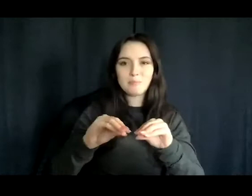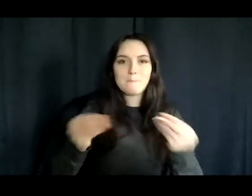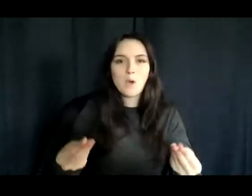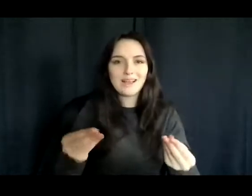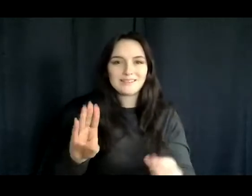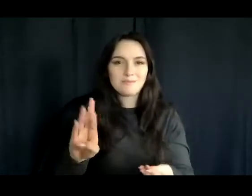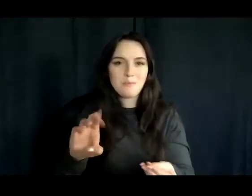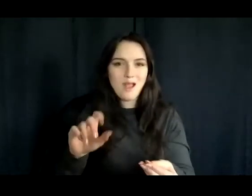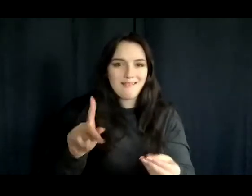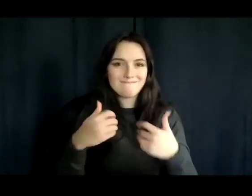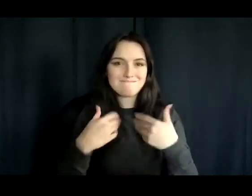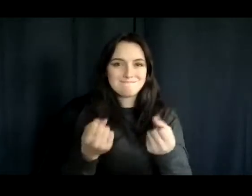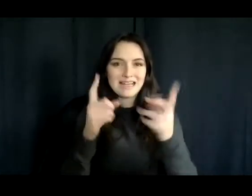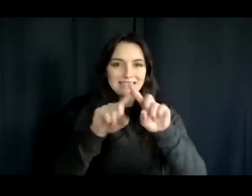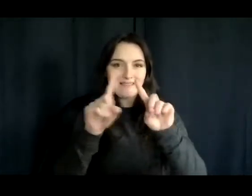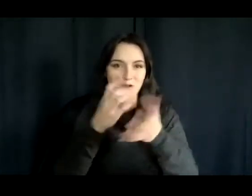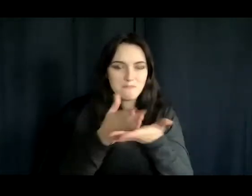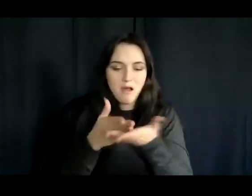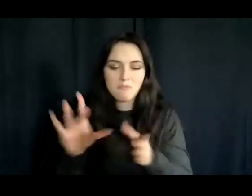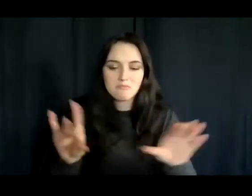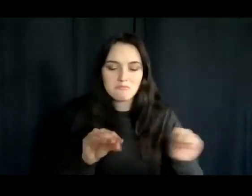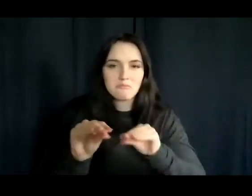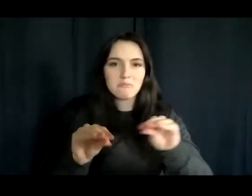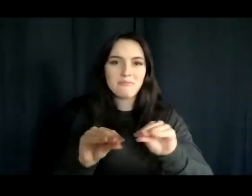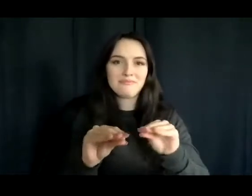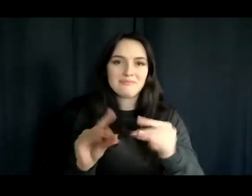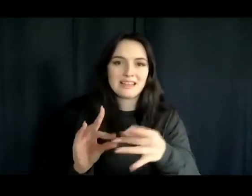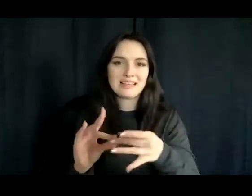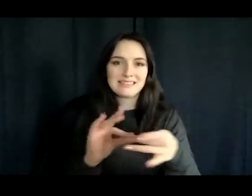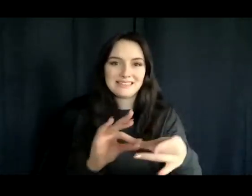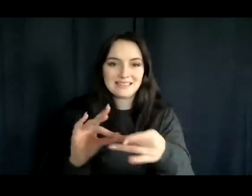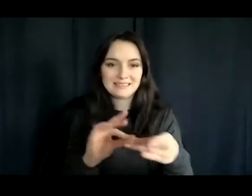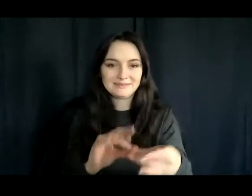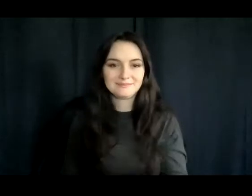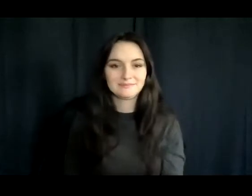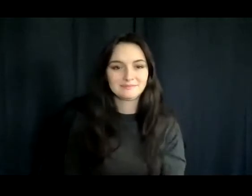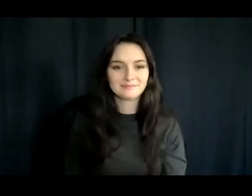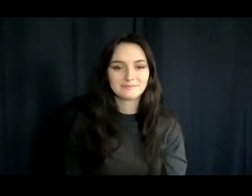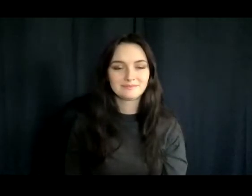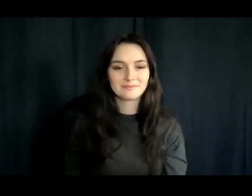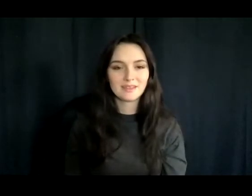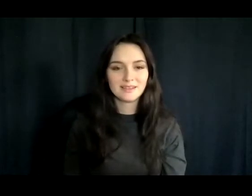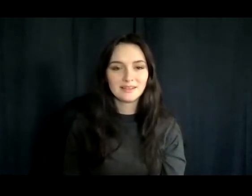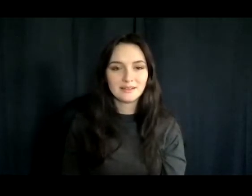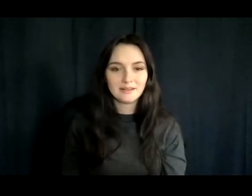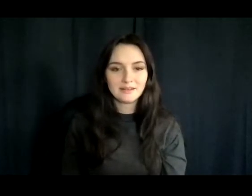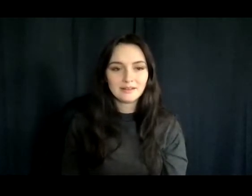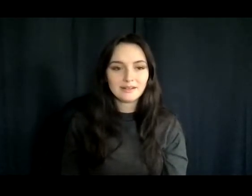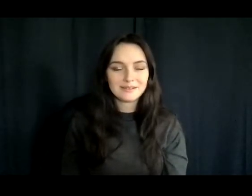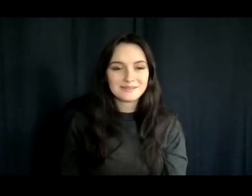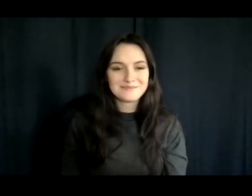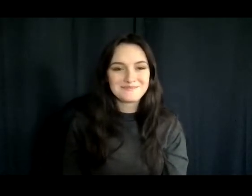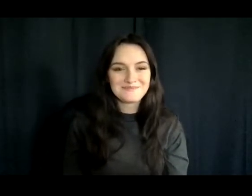There is a crack in everything. That's how the